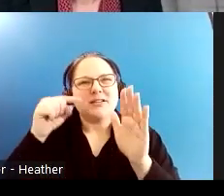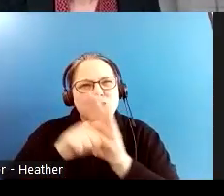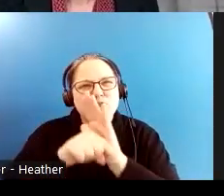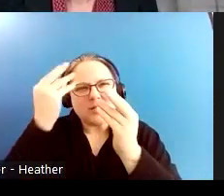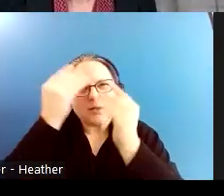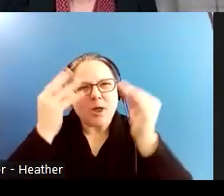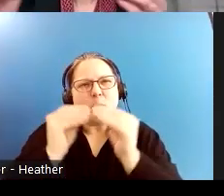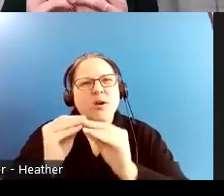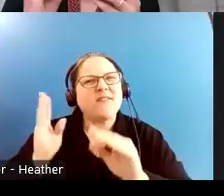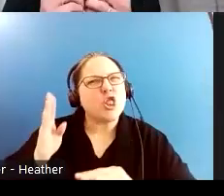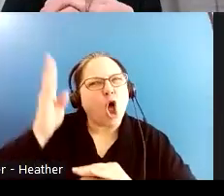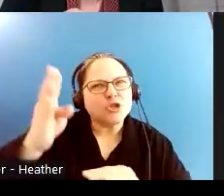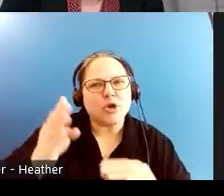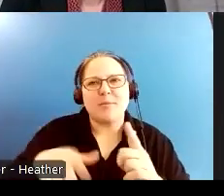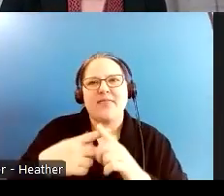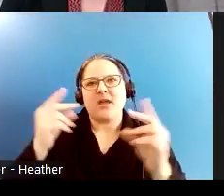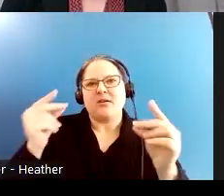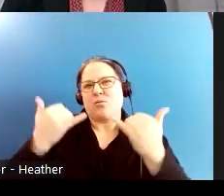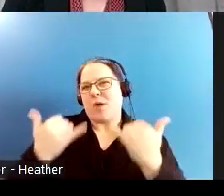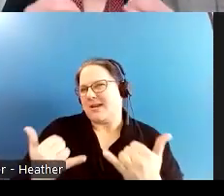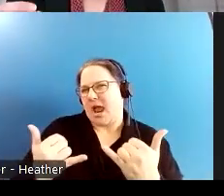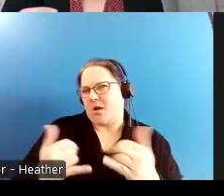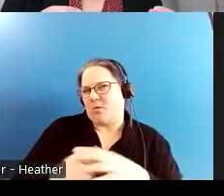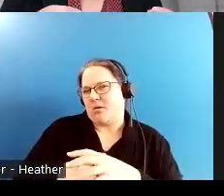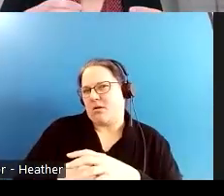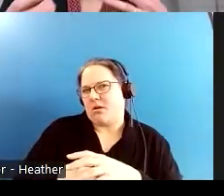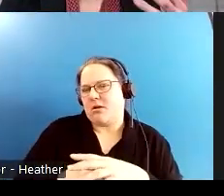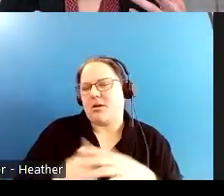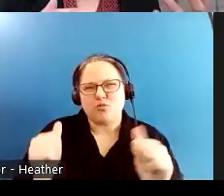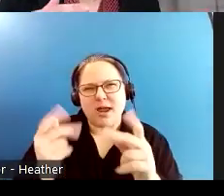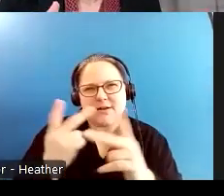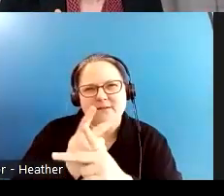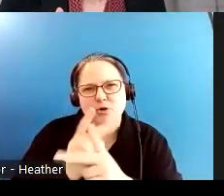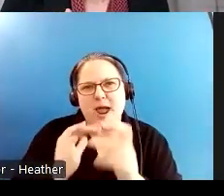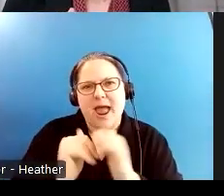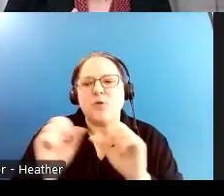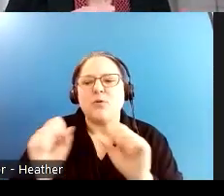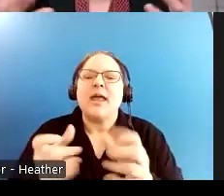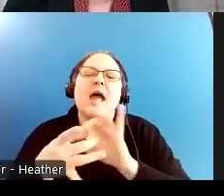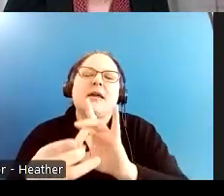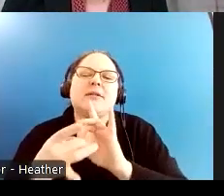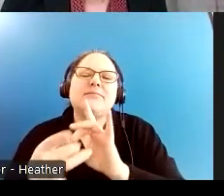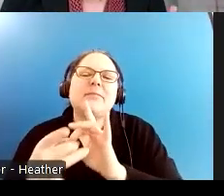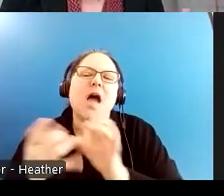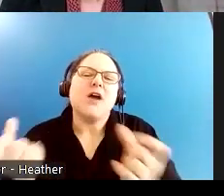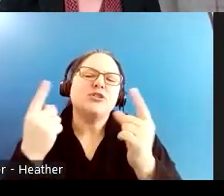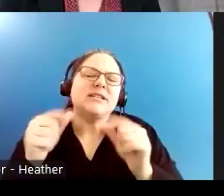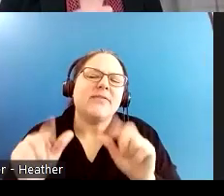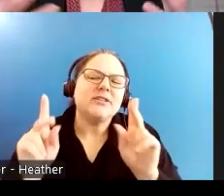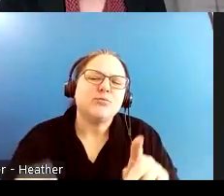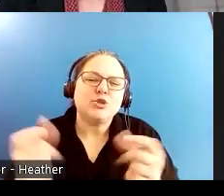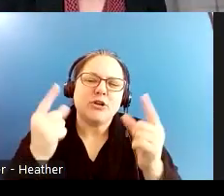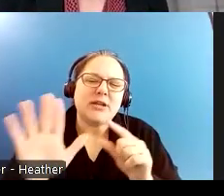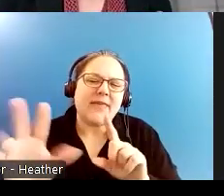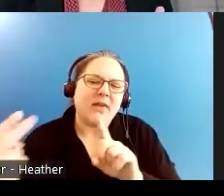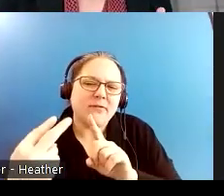term, if that makes sense, rather than in just that moment, and trying to figure out how can we ally with this person to understand what's going on and to